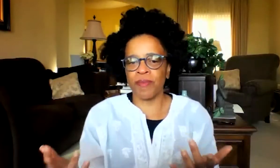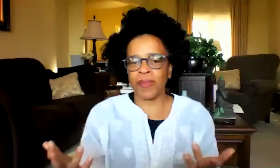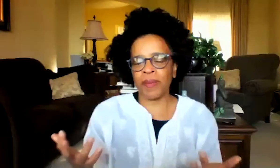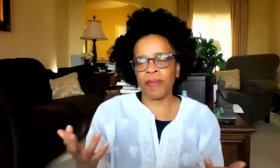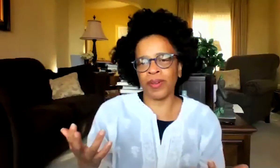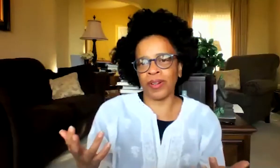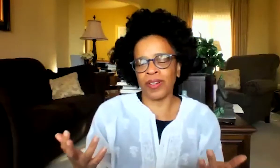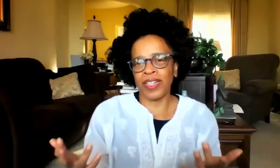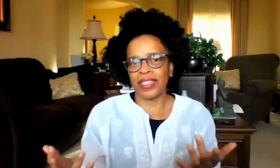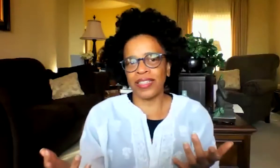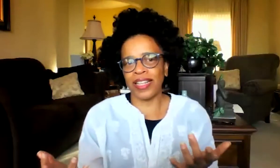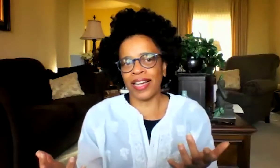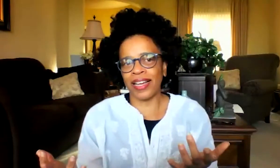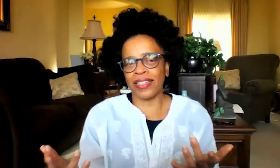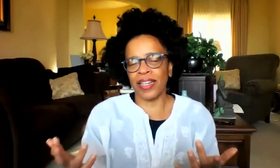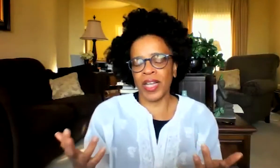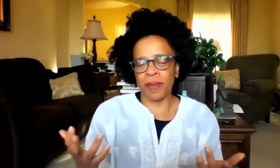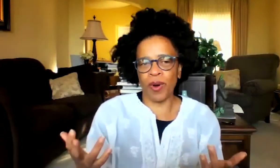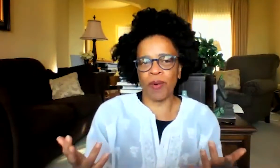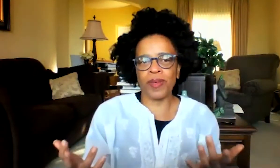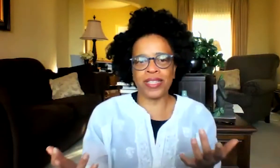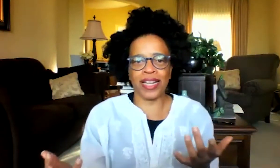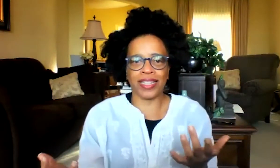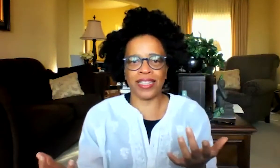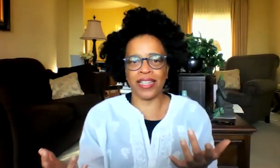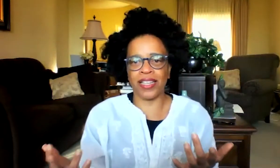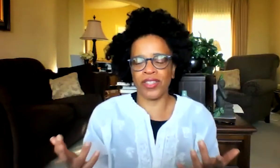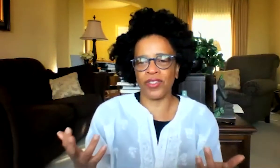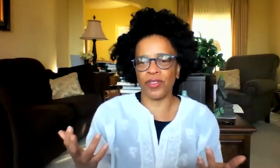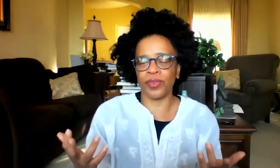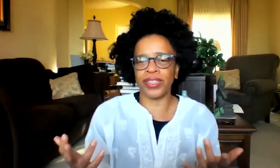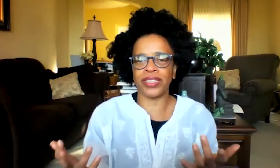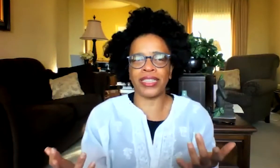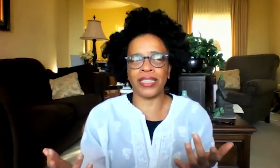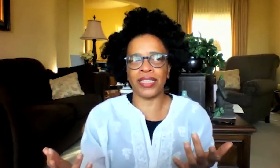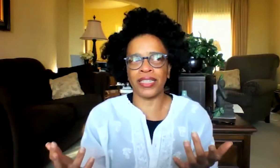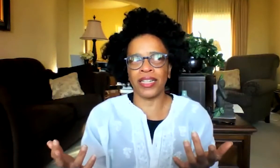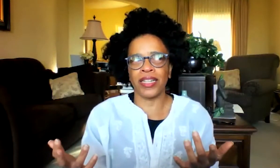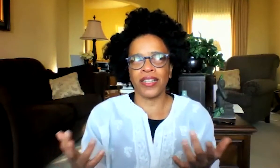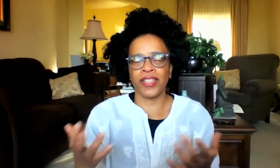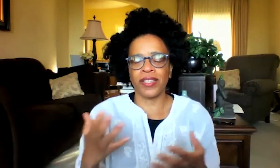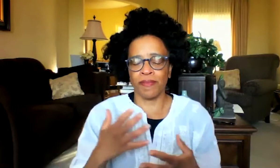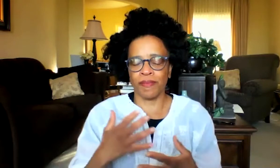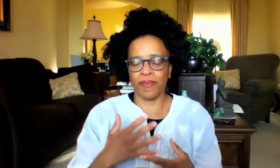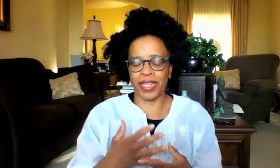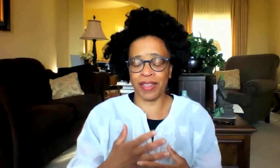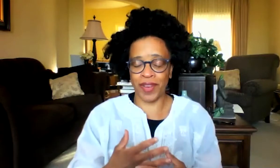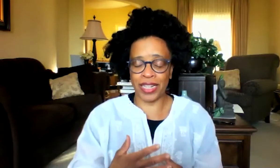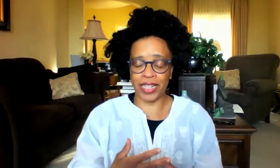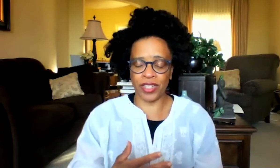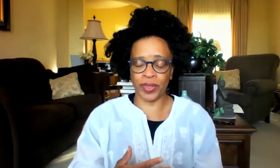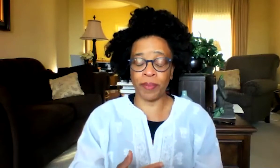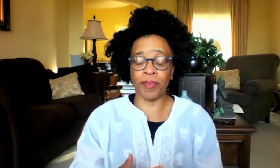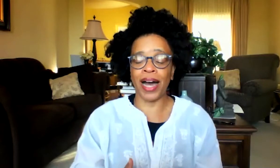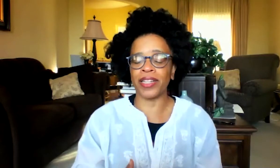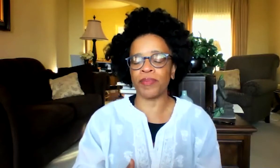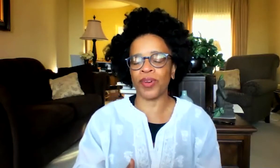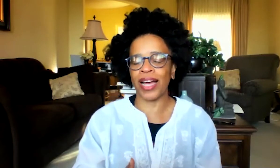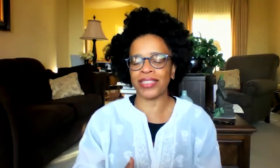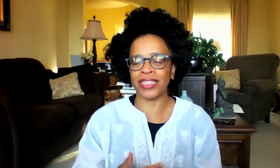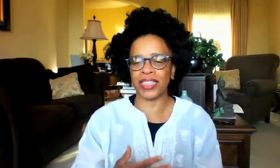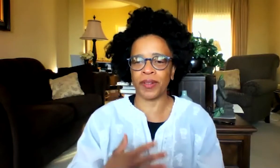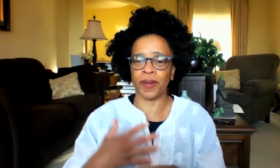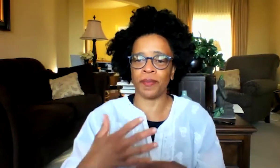just remember that in moments like this, you're really being invited into an